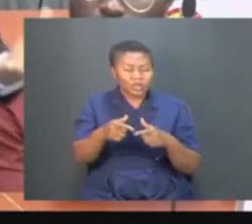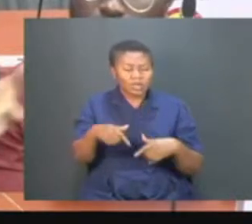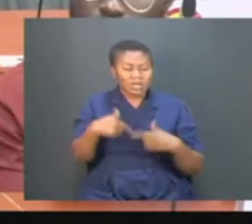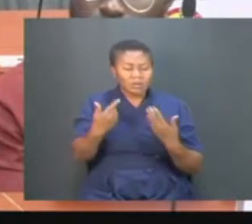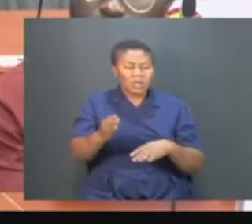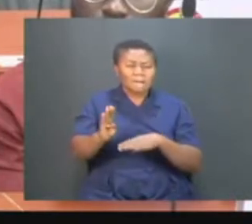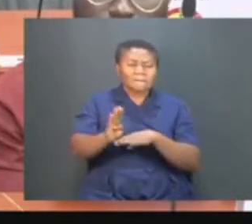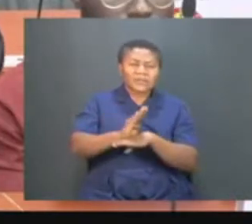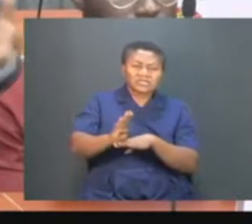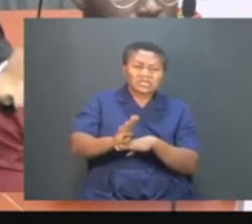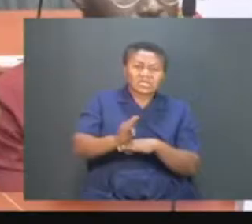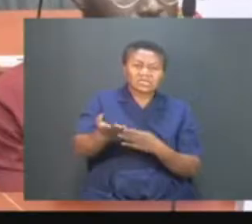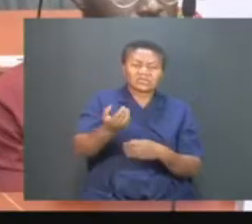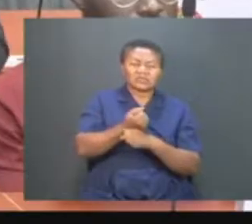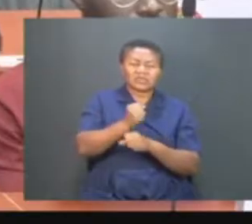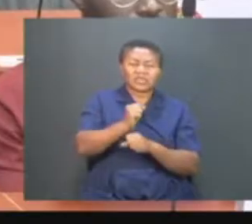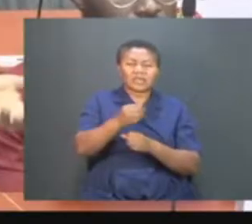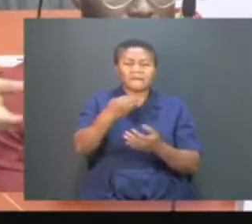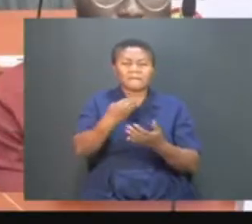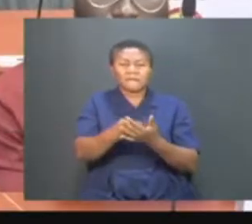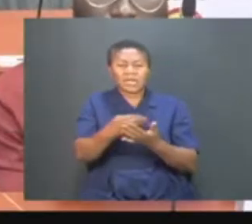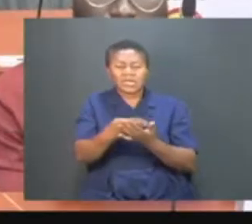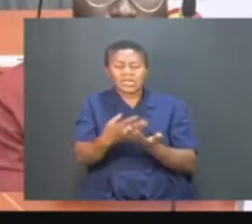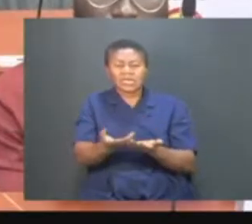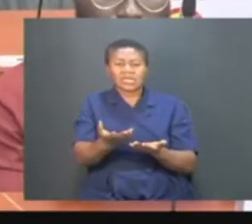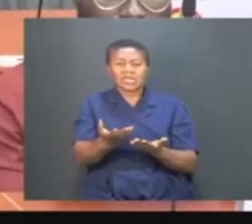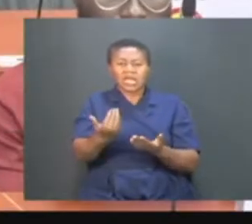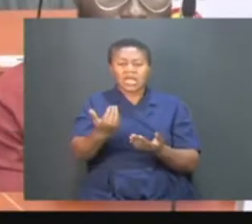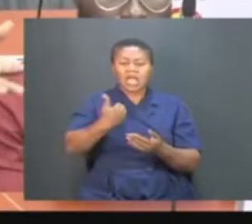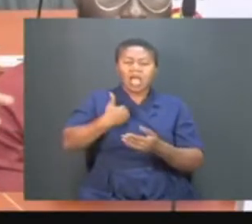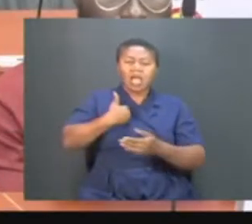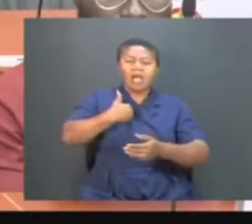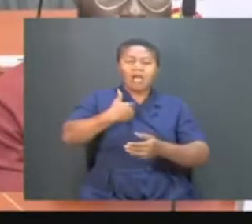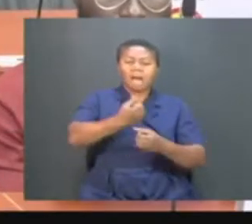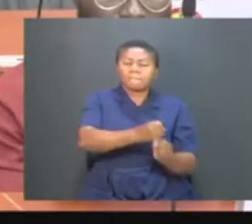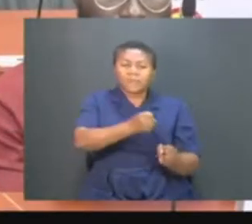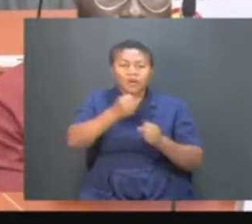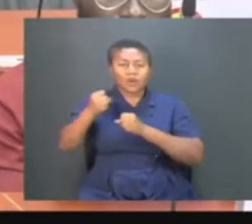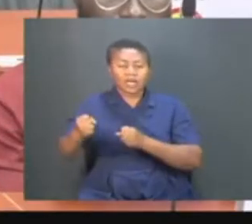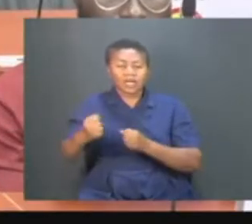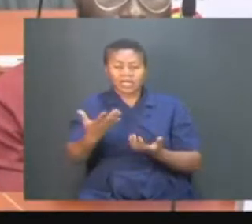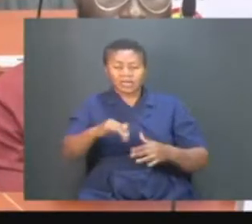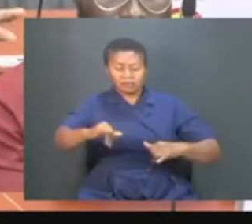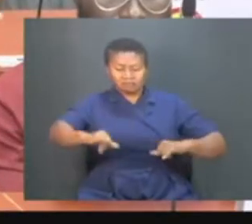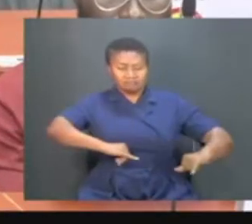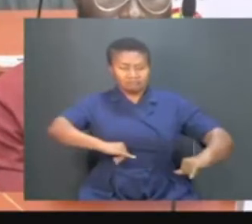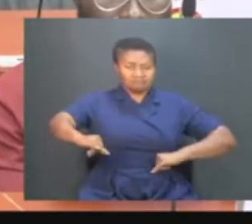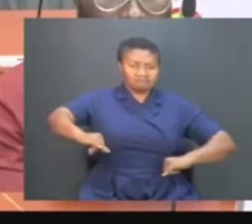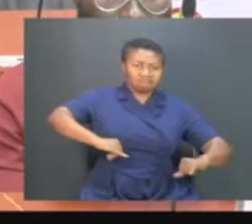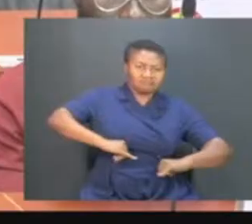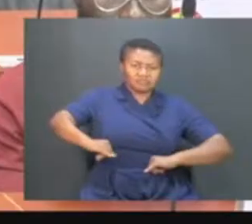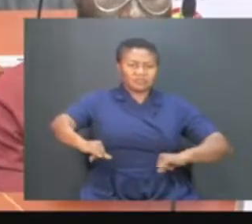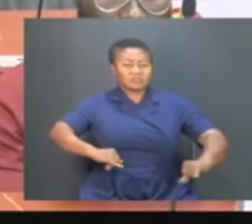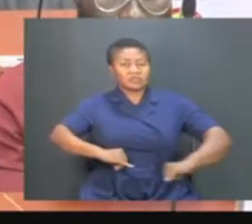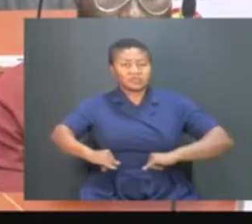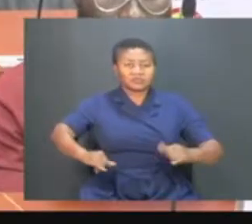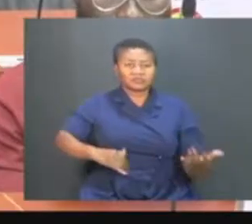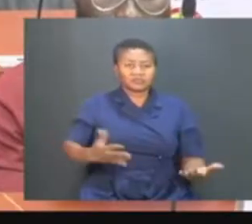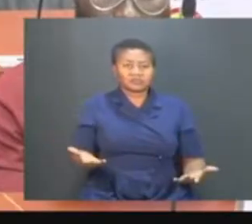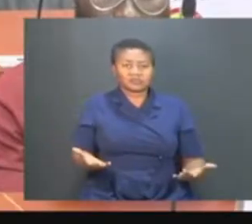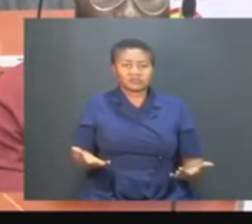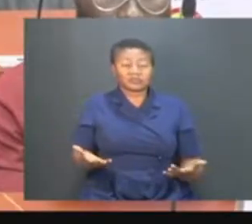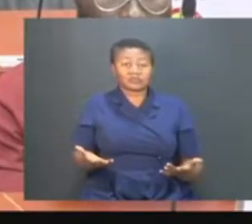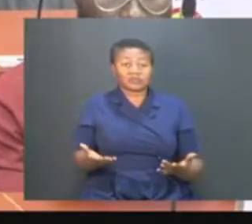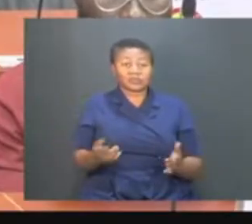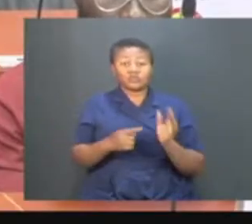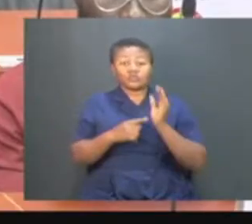making money, having power, and flexing up and showing our shoulders and bare chest to